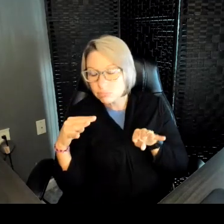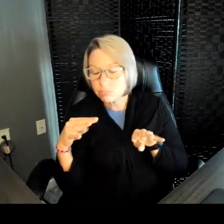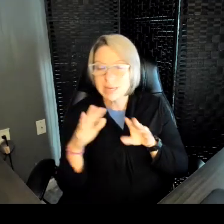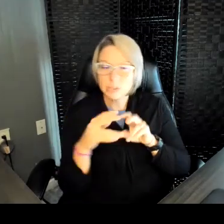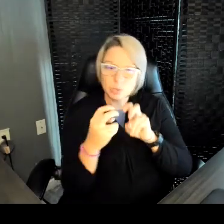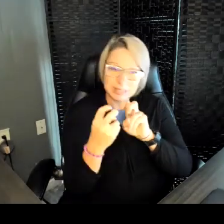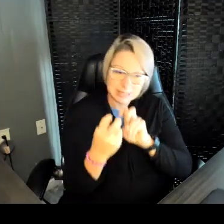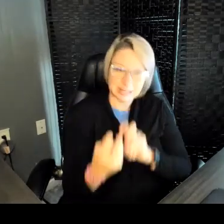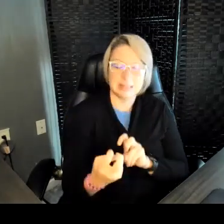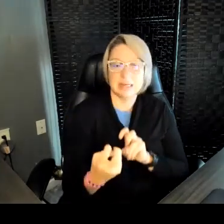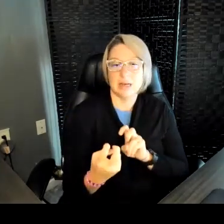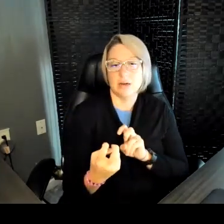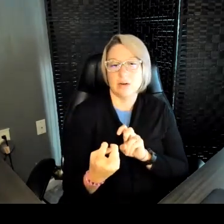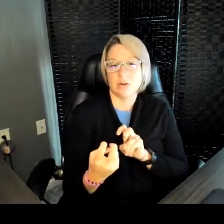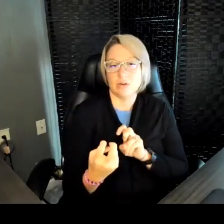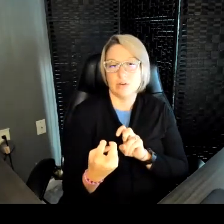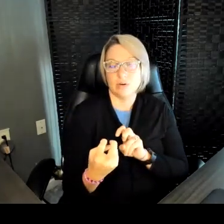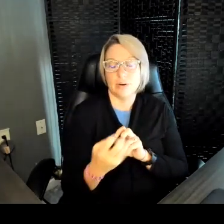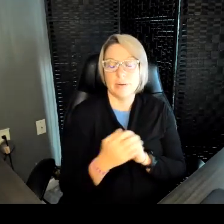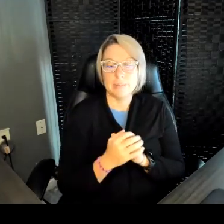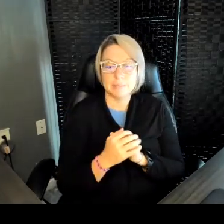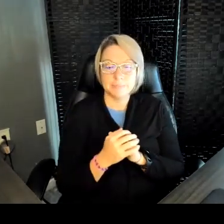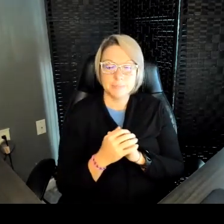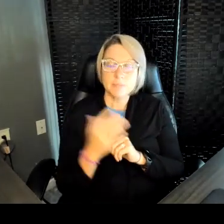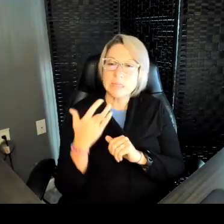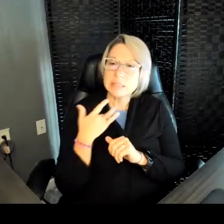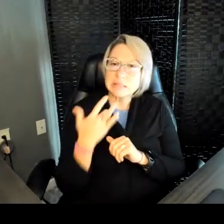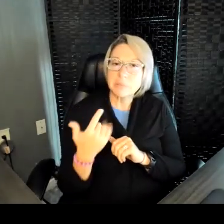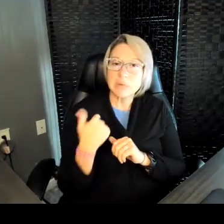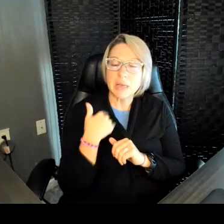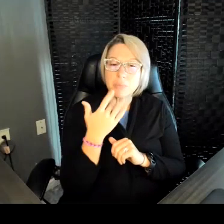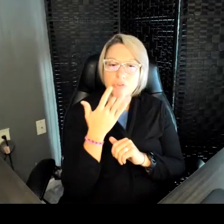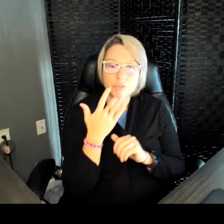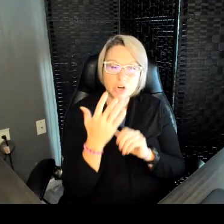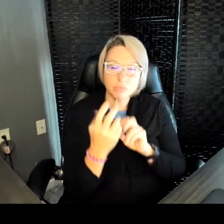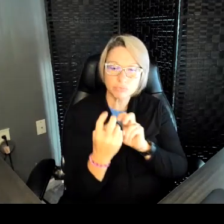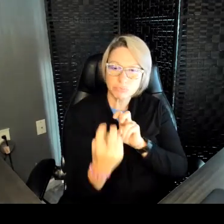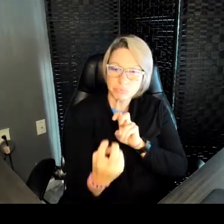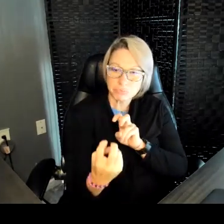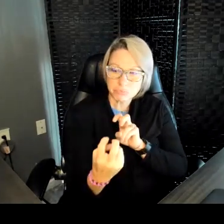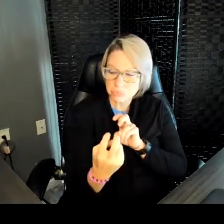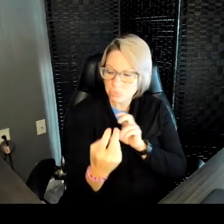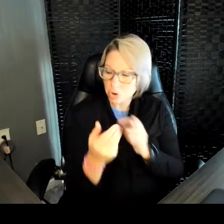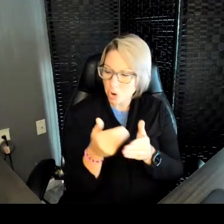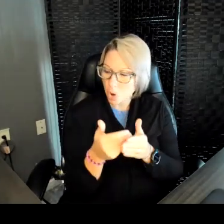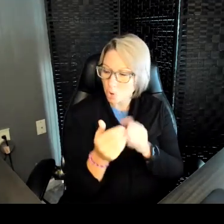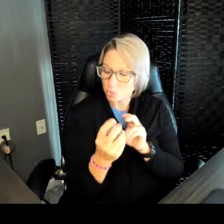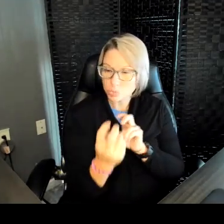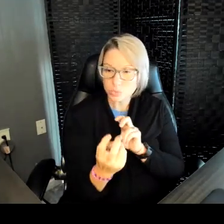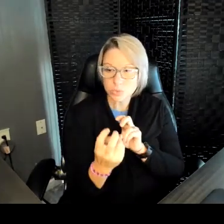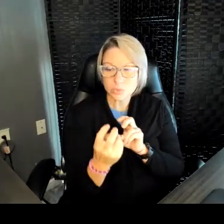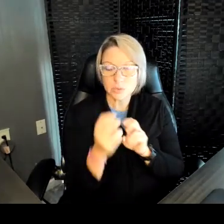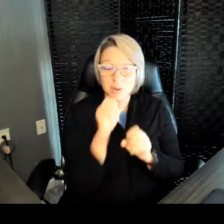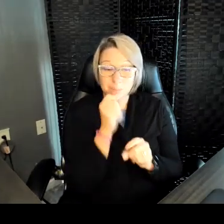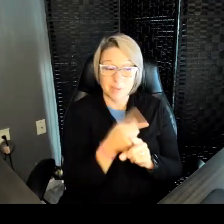with them. And I generally like to sit within a reasonable proximity of them, and I make sure that there's some Kleenex